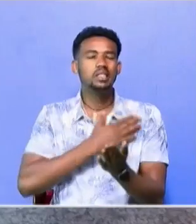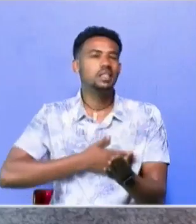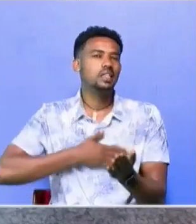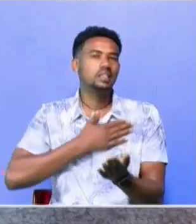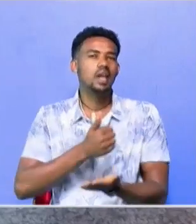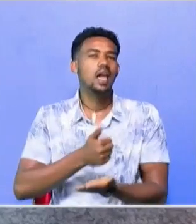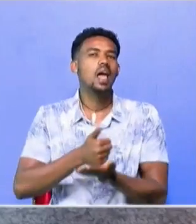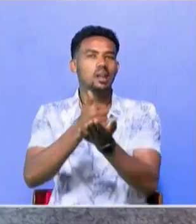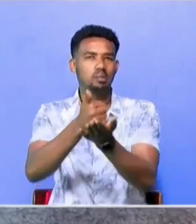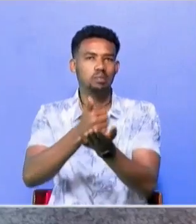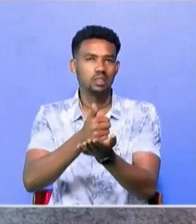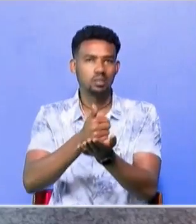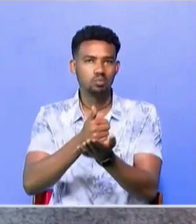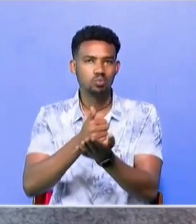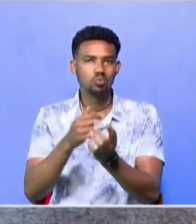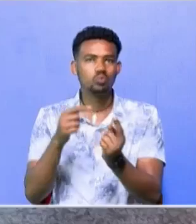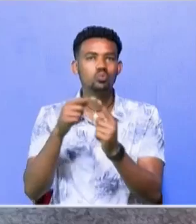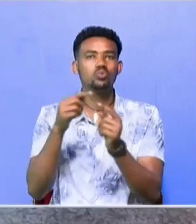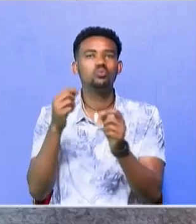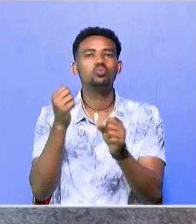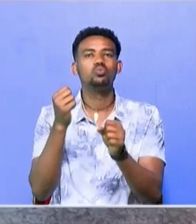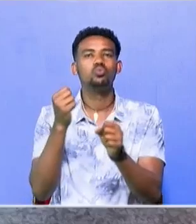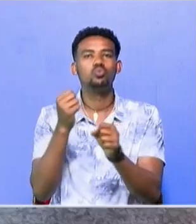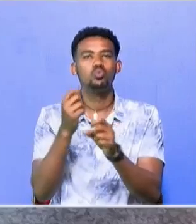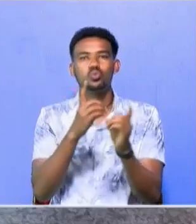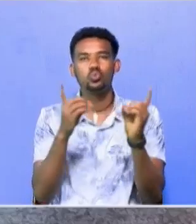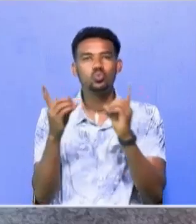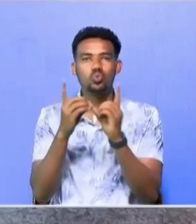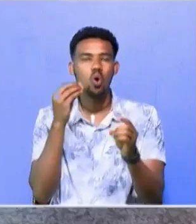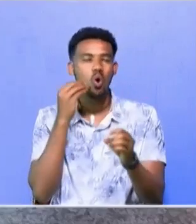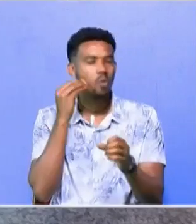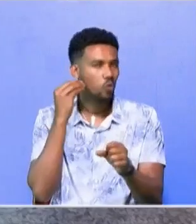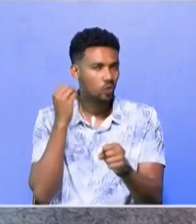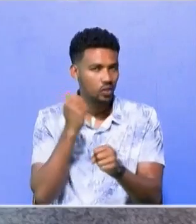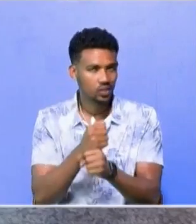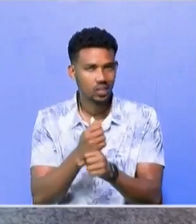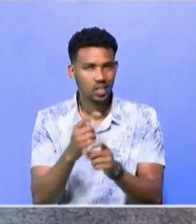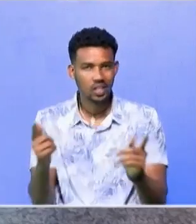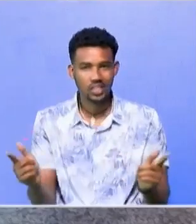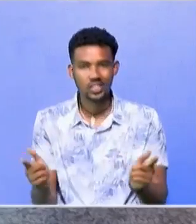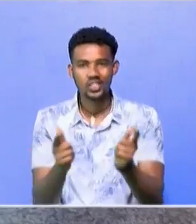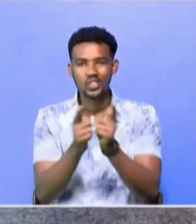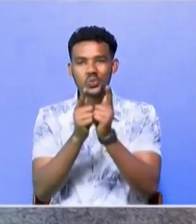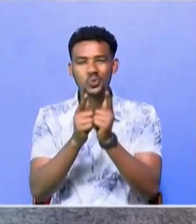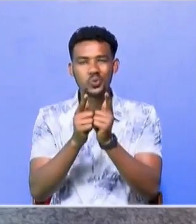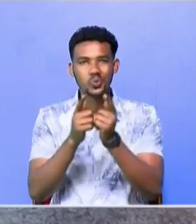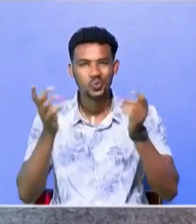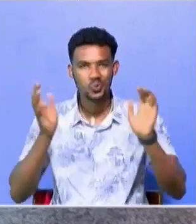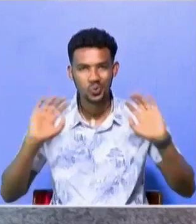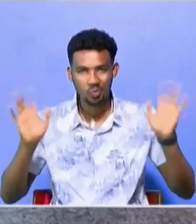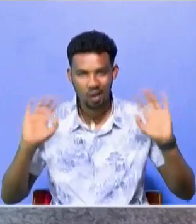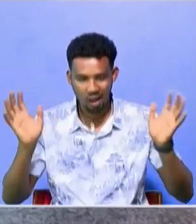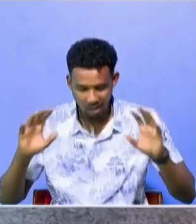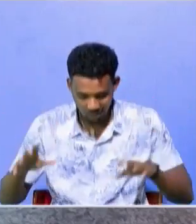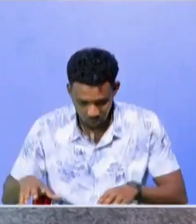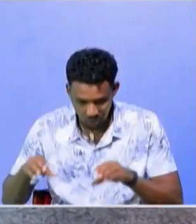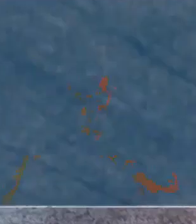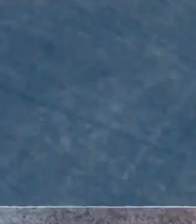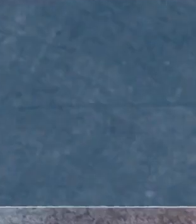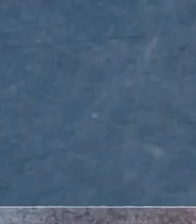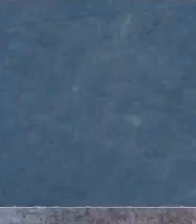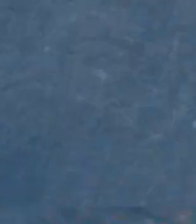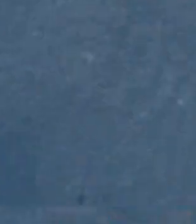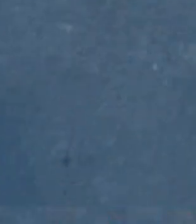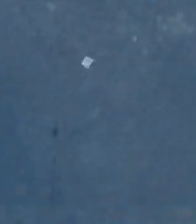do their homework, please. I hope we will see in the next time. See you and goodbye, students.